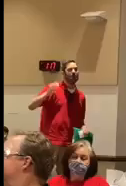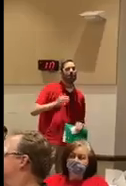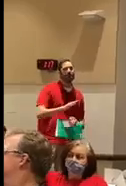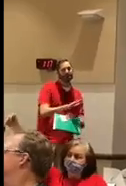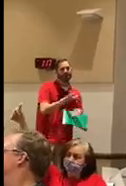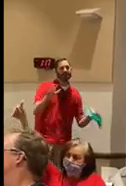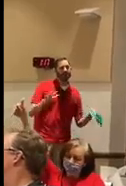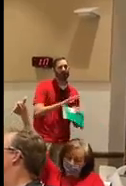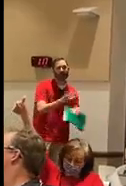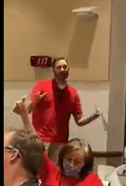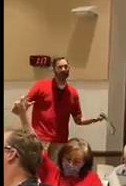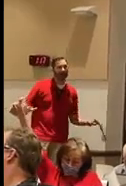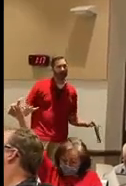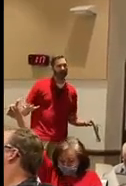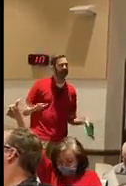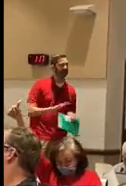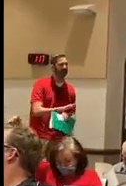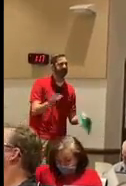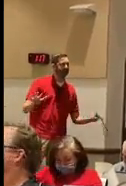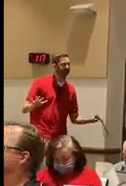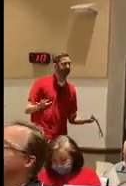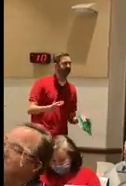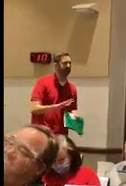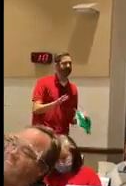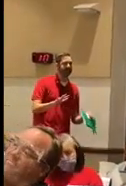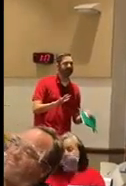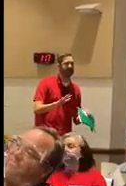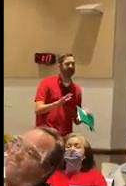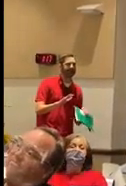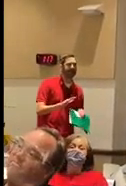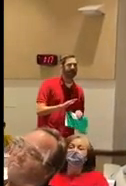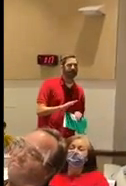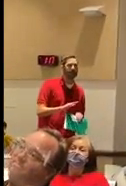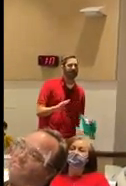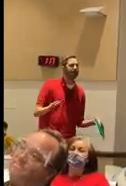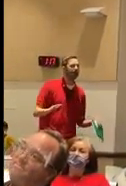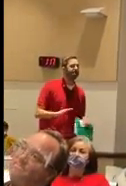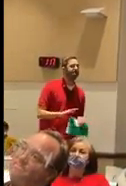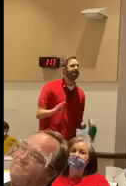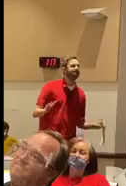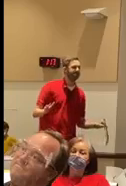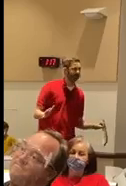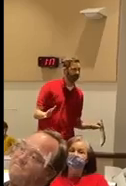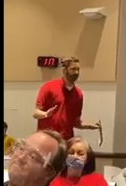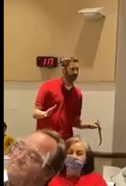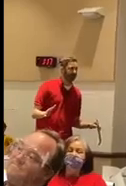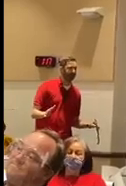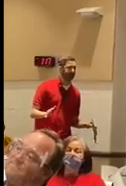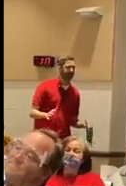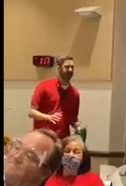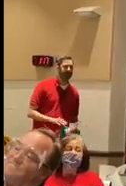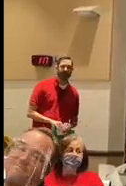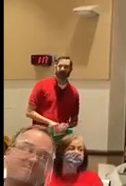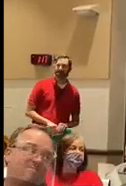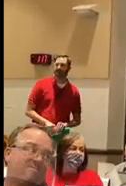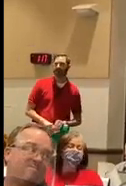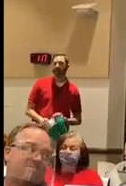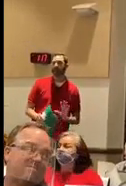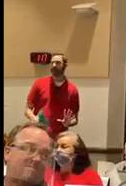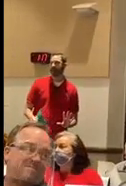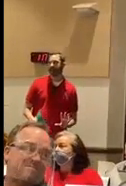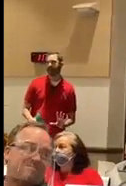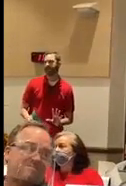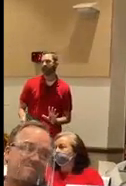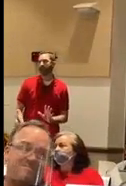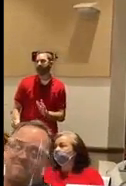say. Because right now, this is all just bringing noise against our issue. Fenced out. Okay, so They're gonna